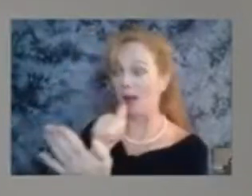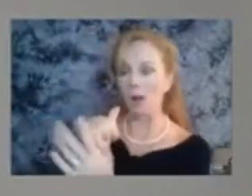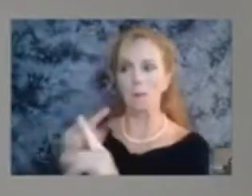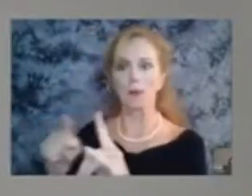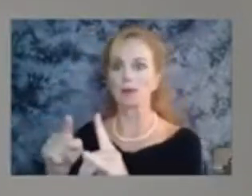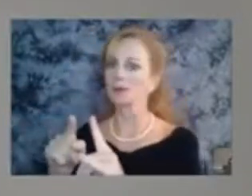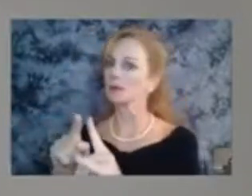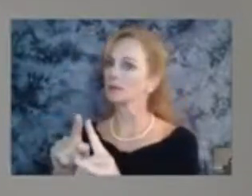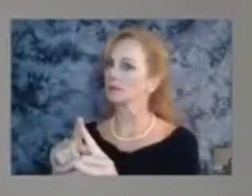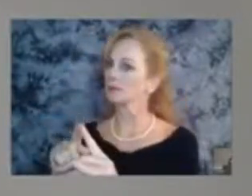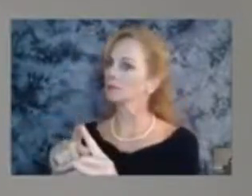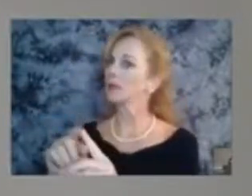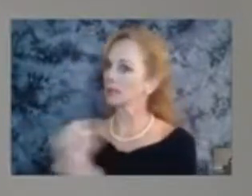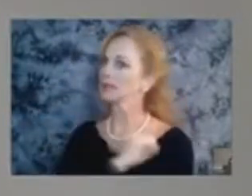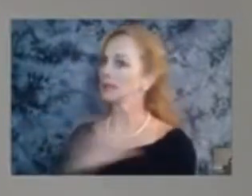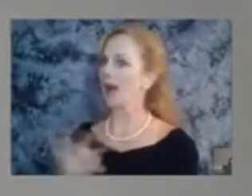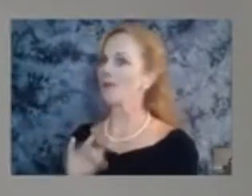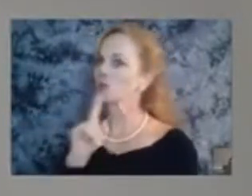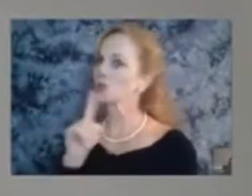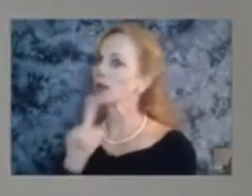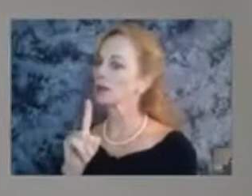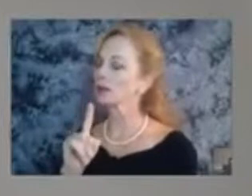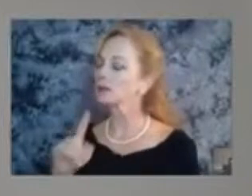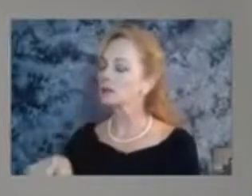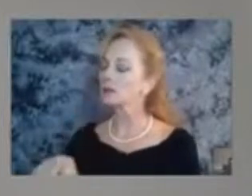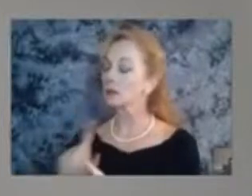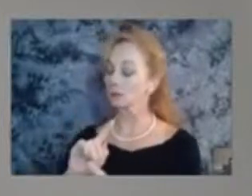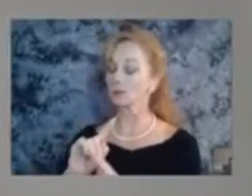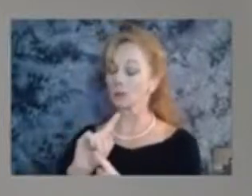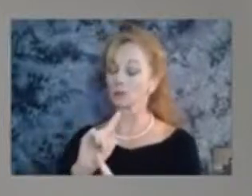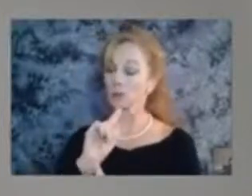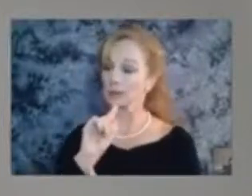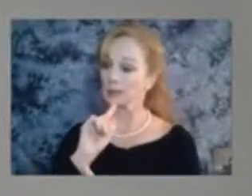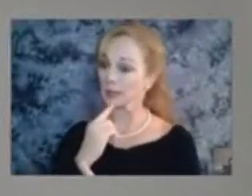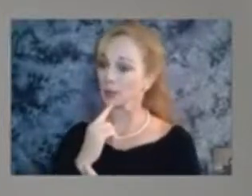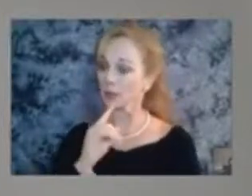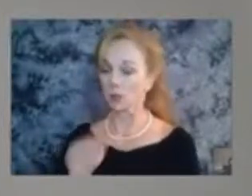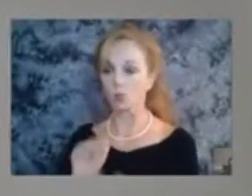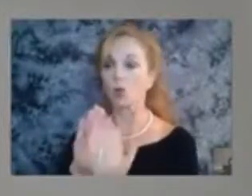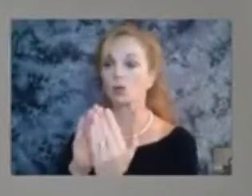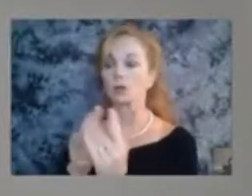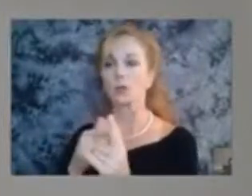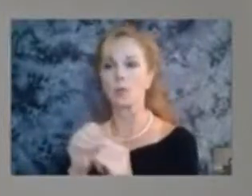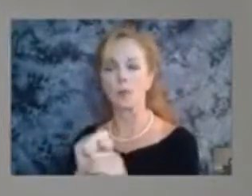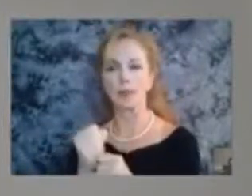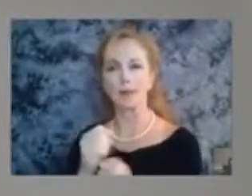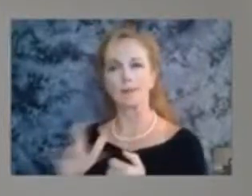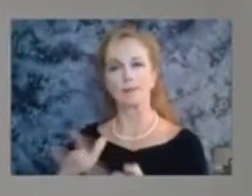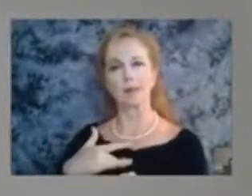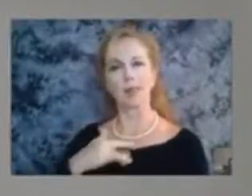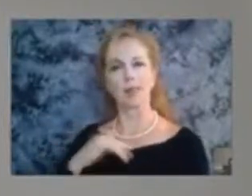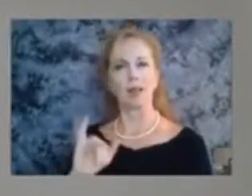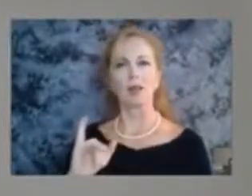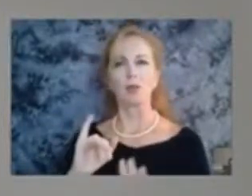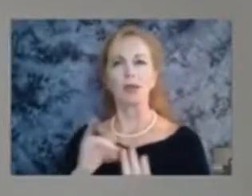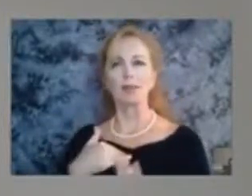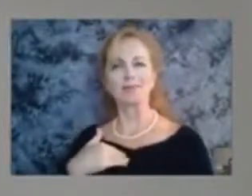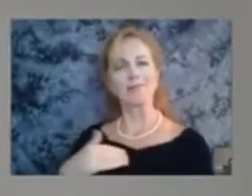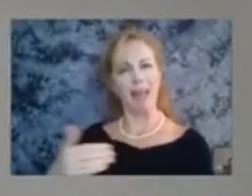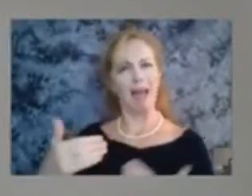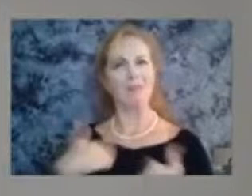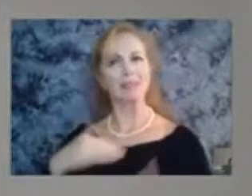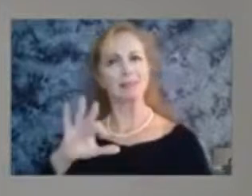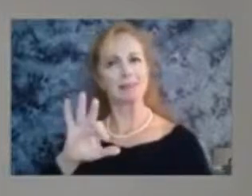taking that seriously, and we will be able to aggregate that so that we can make that metric of feeling like we've got 95%, I